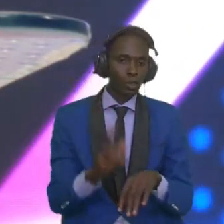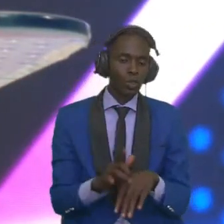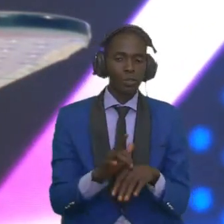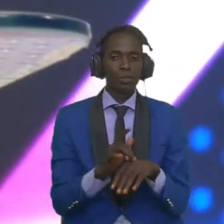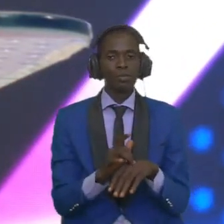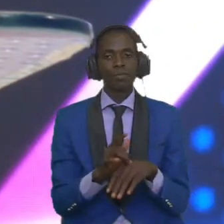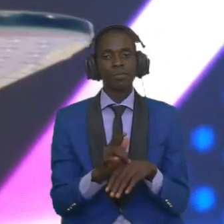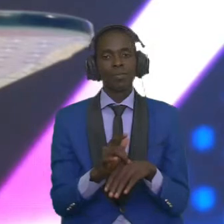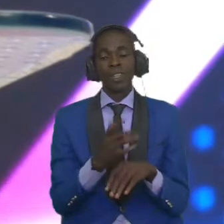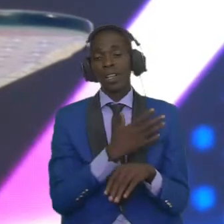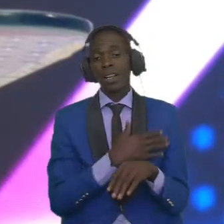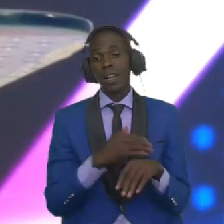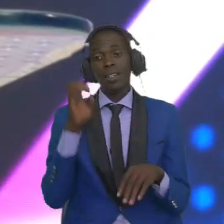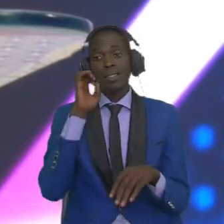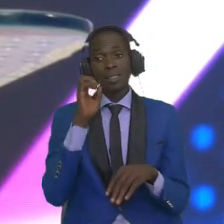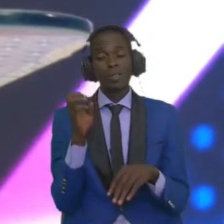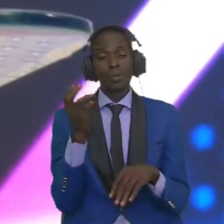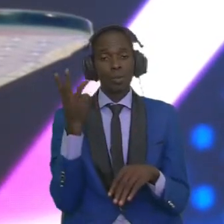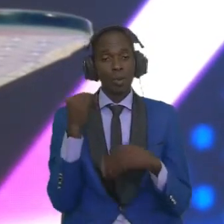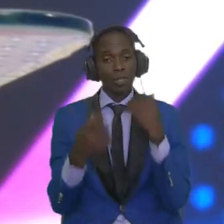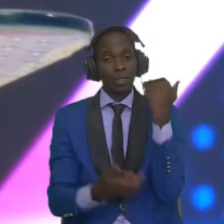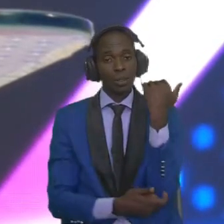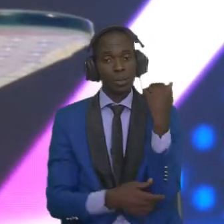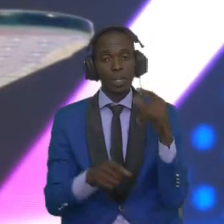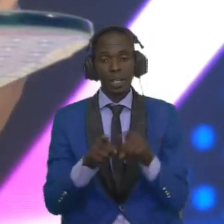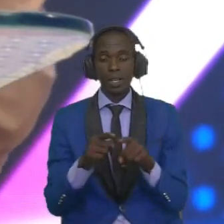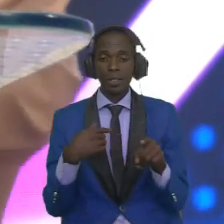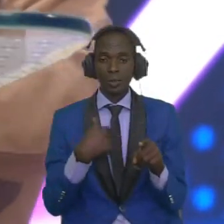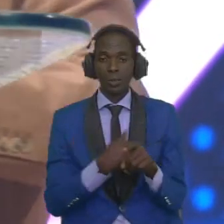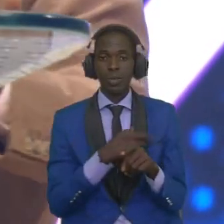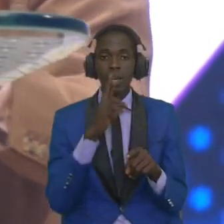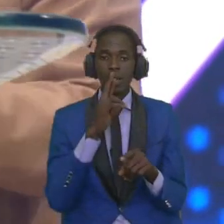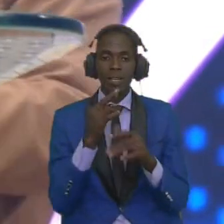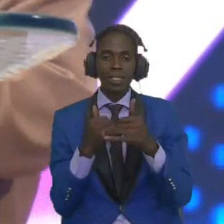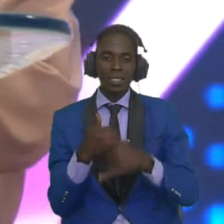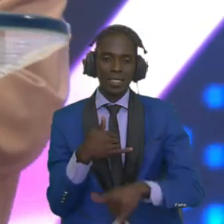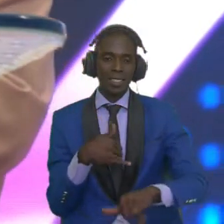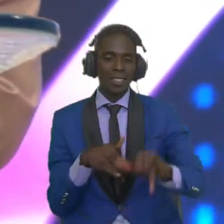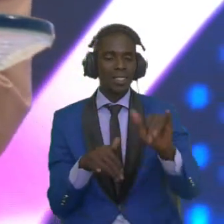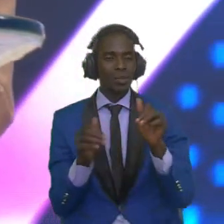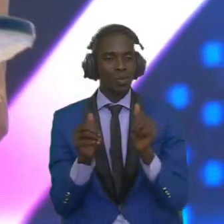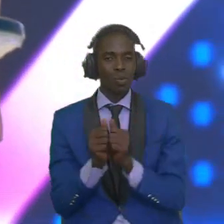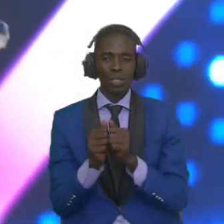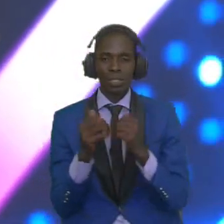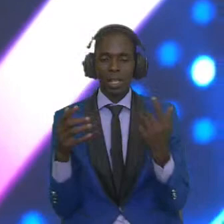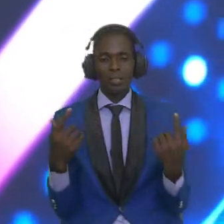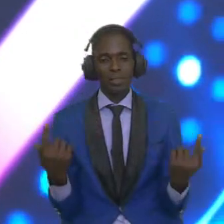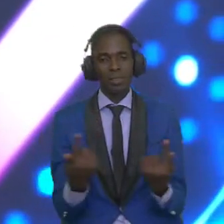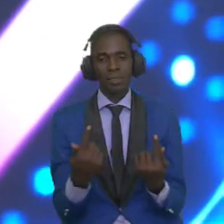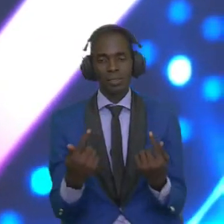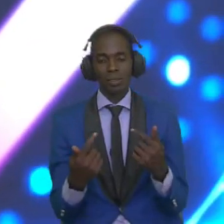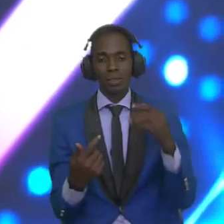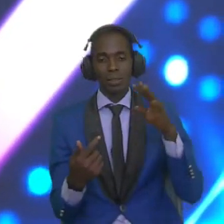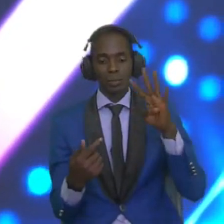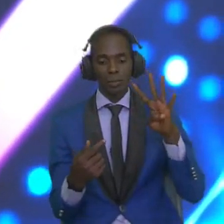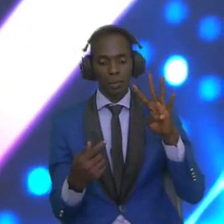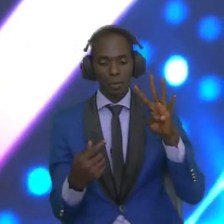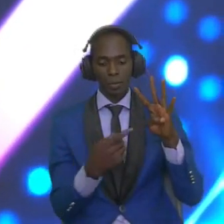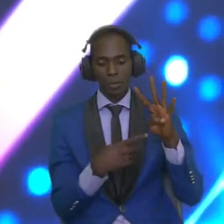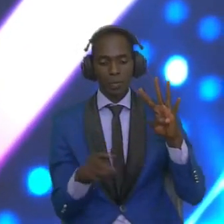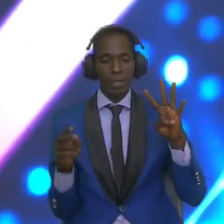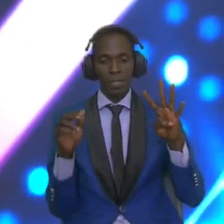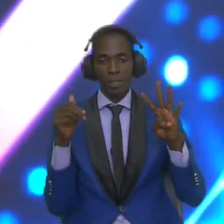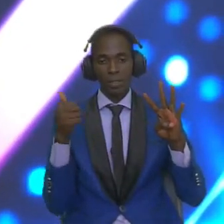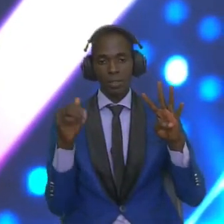points tempted like as we are, yet without sin." Verse 16, "Let